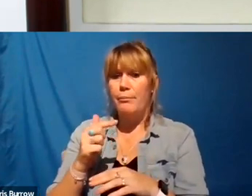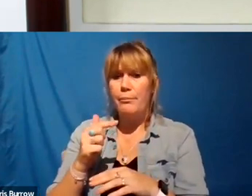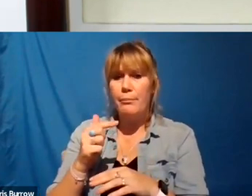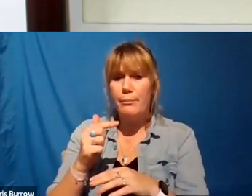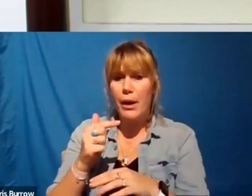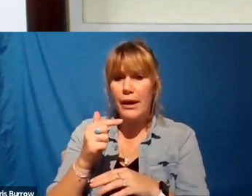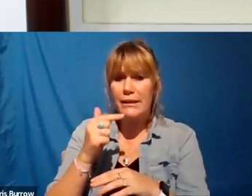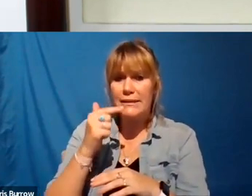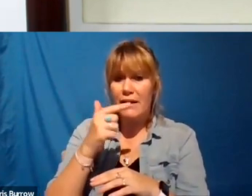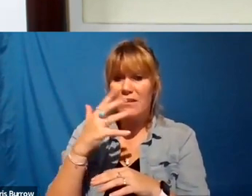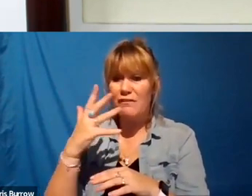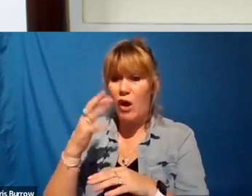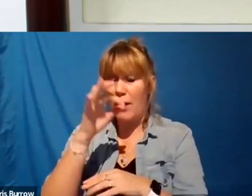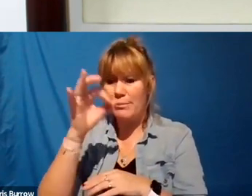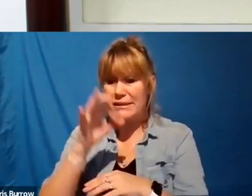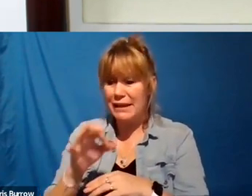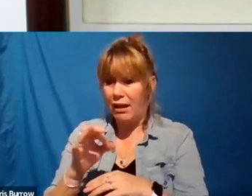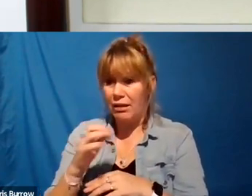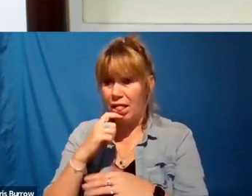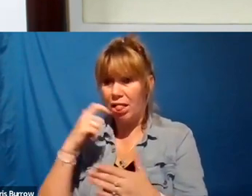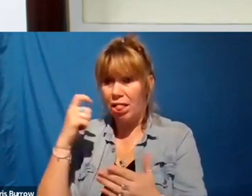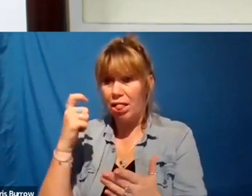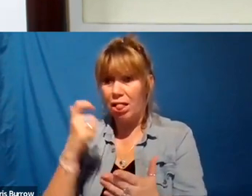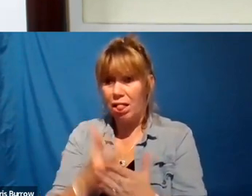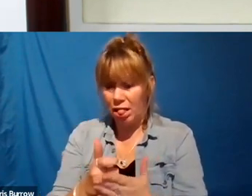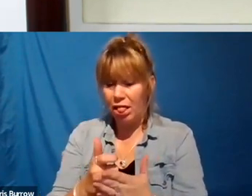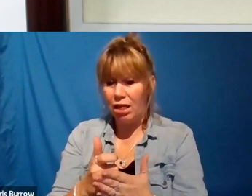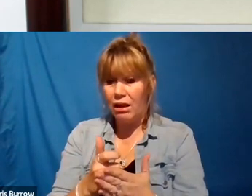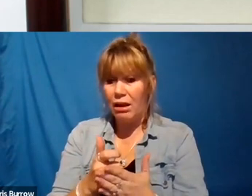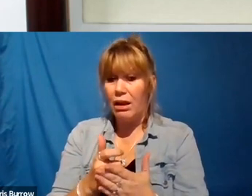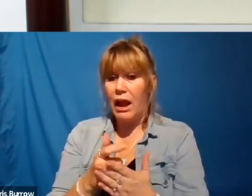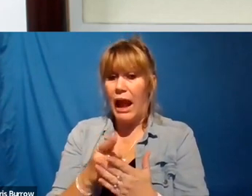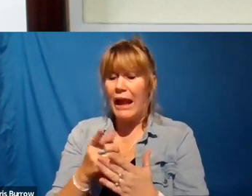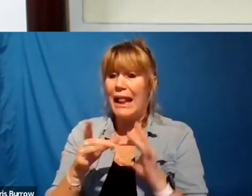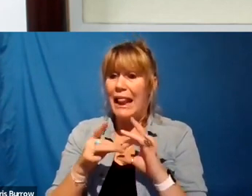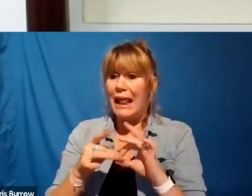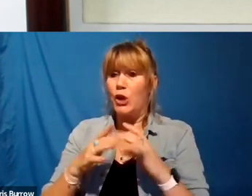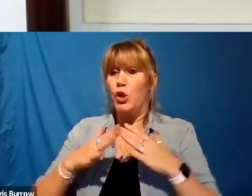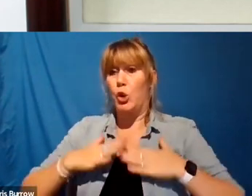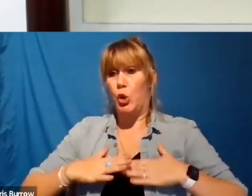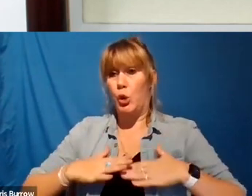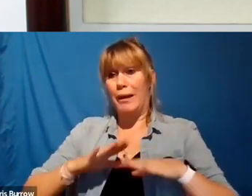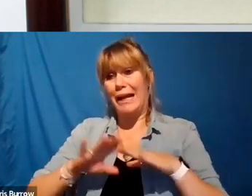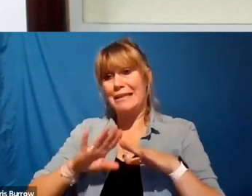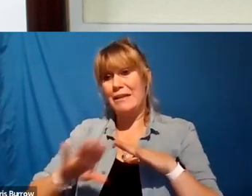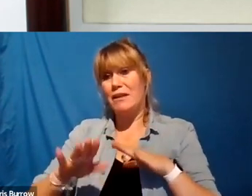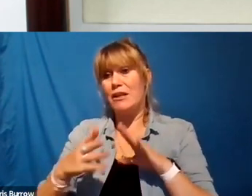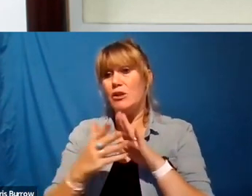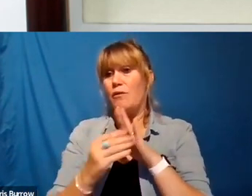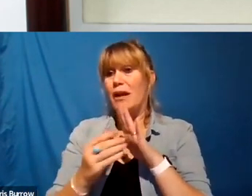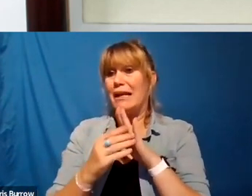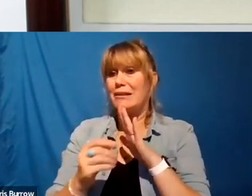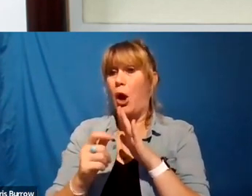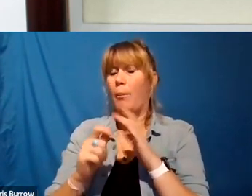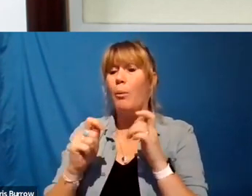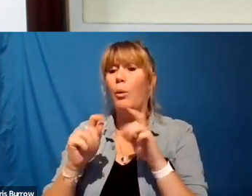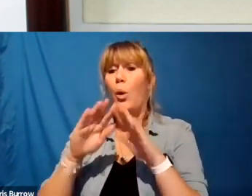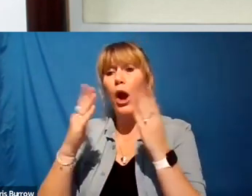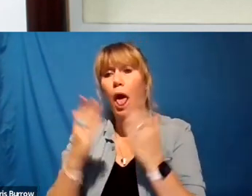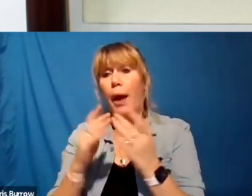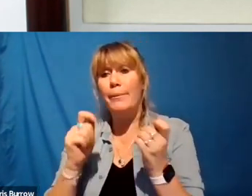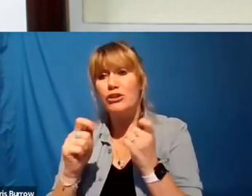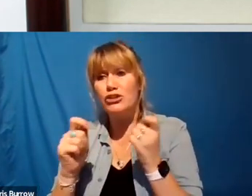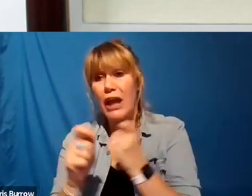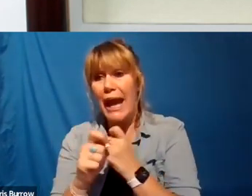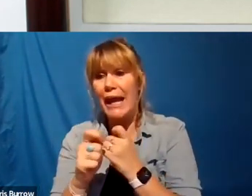And the reasons essentially boil down to human activity. So man-made climate change, pesticides, habitat